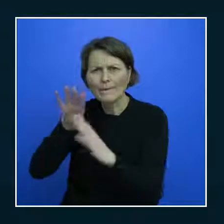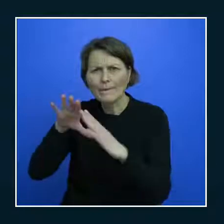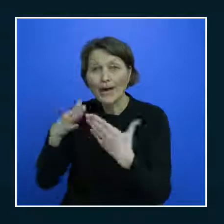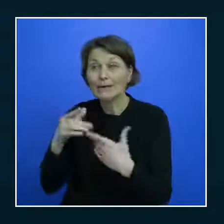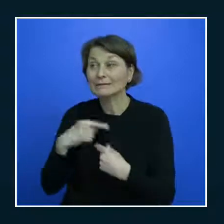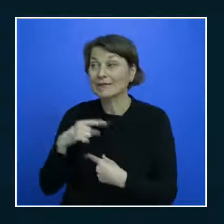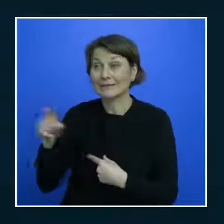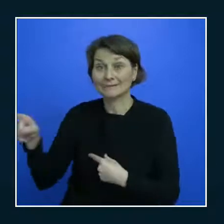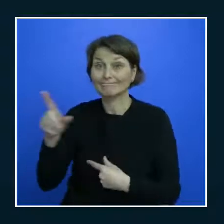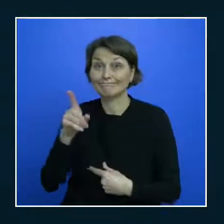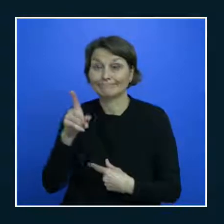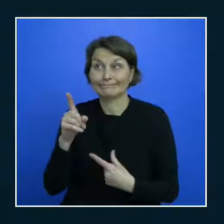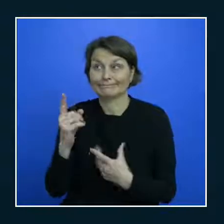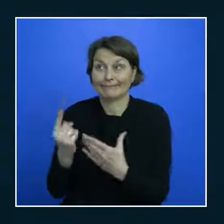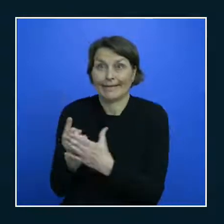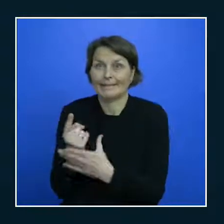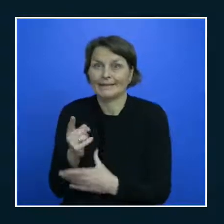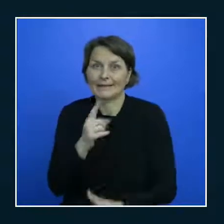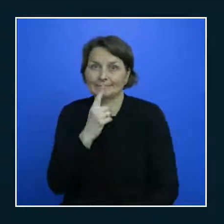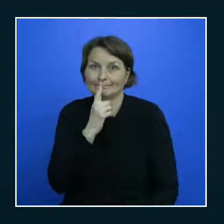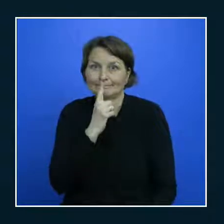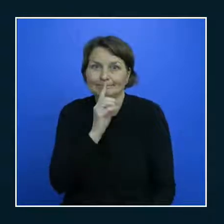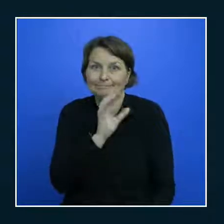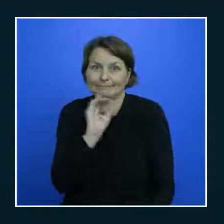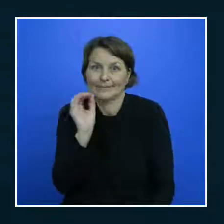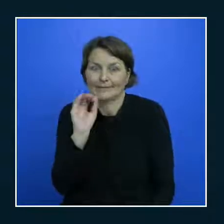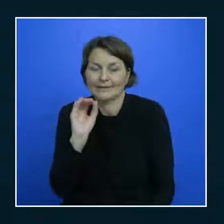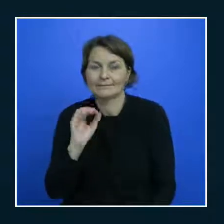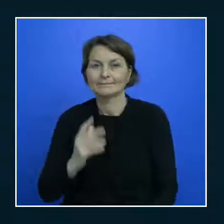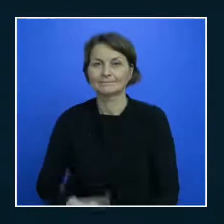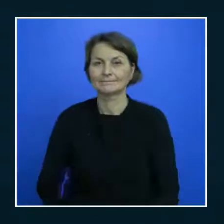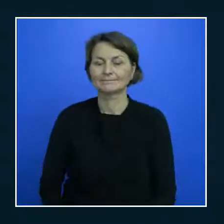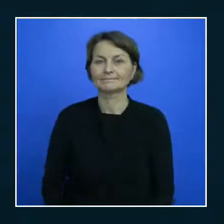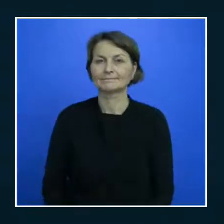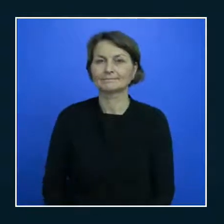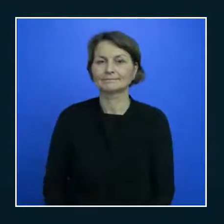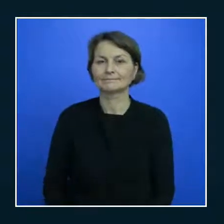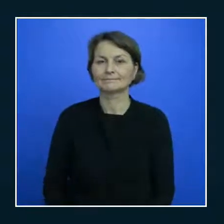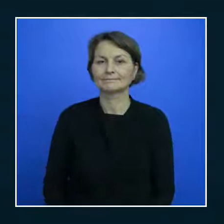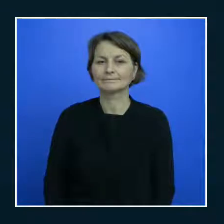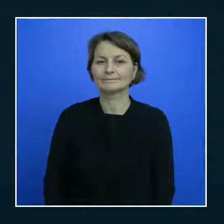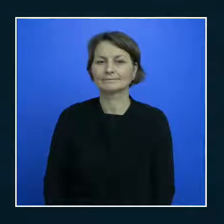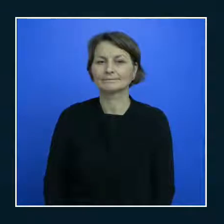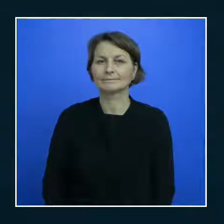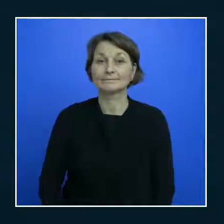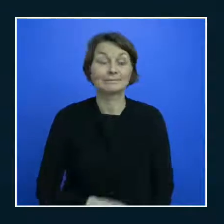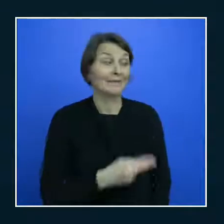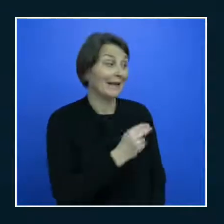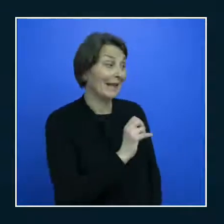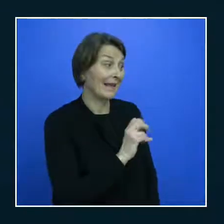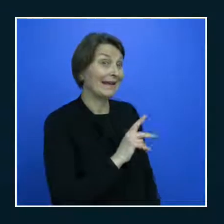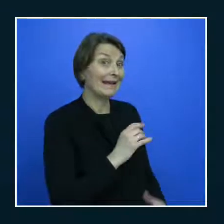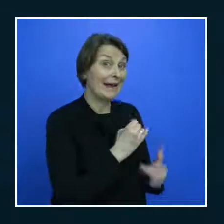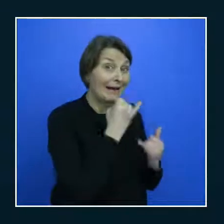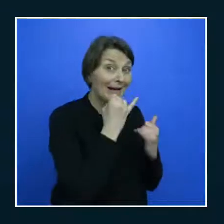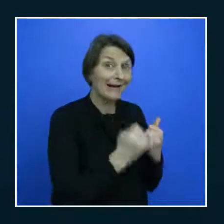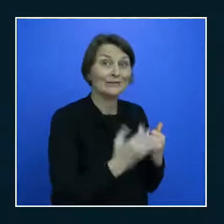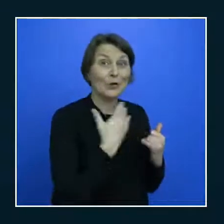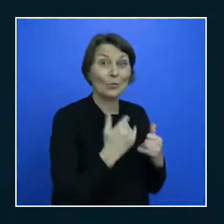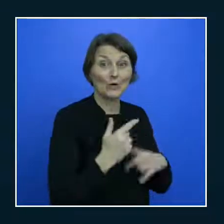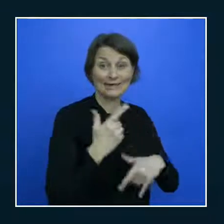right? Exactly. But so the last thing I wanted to touch in the last 7